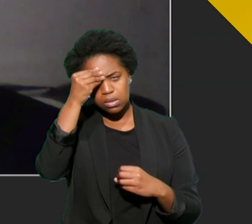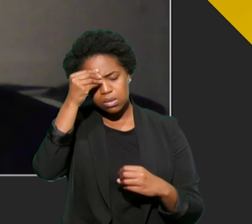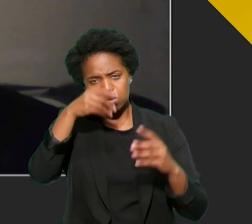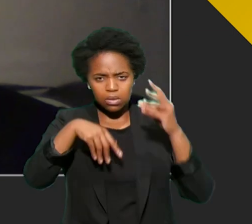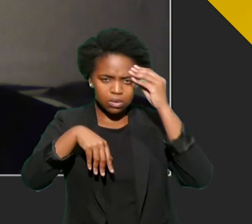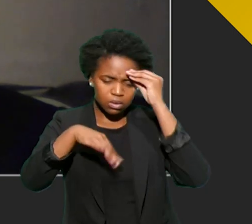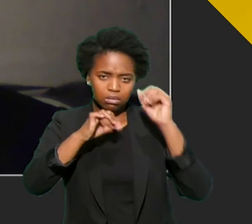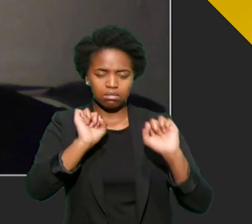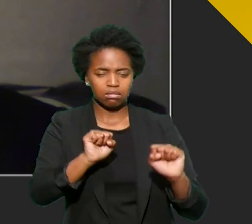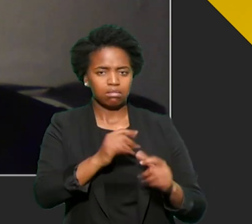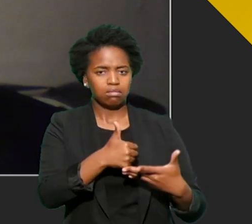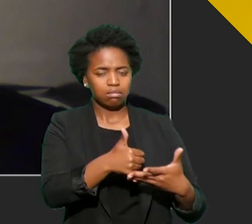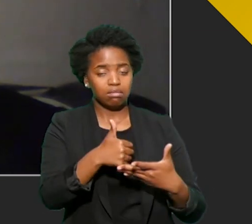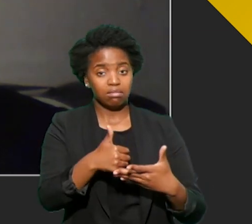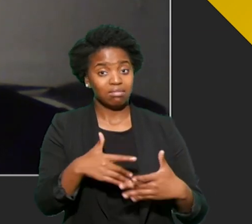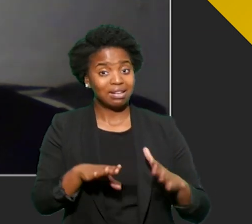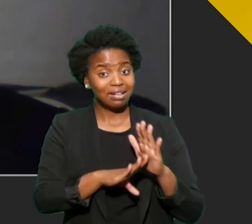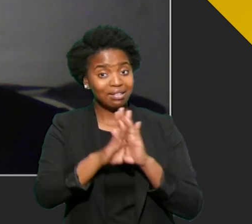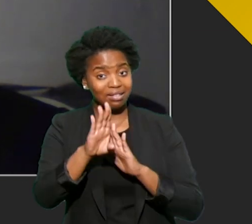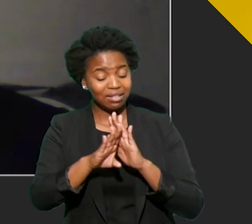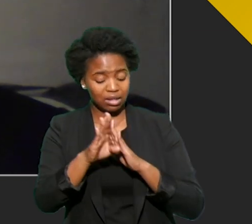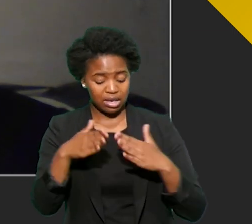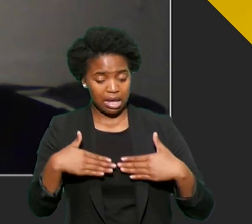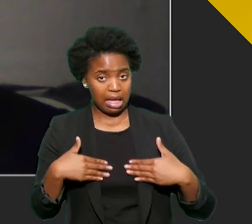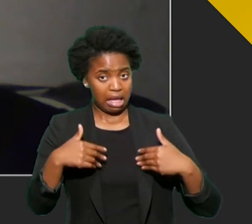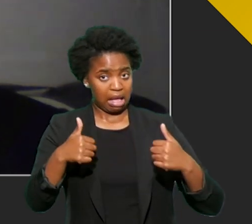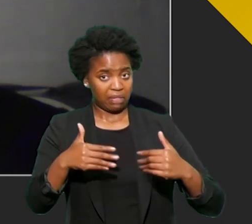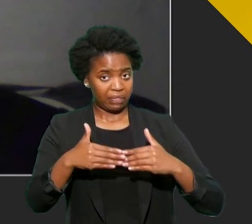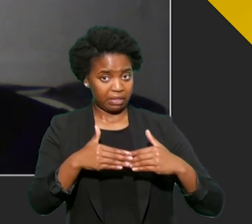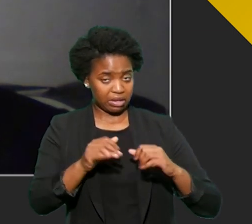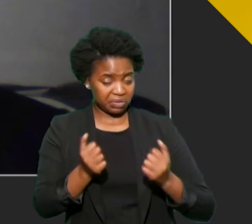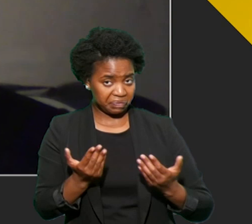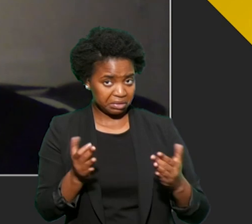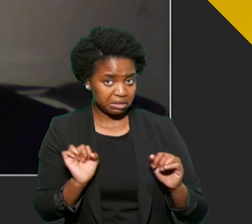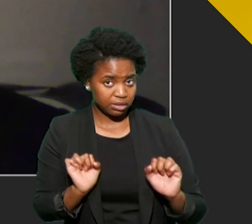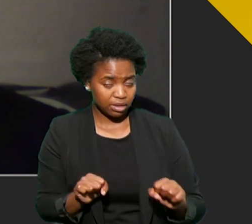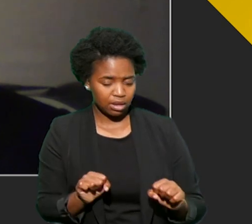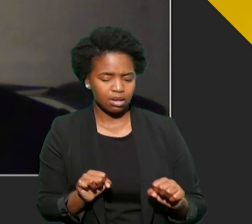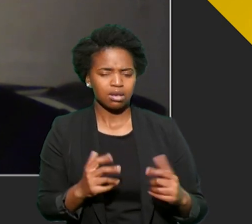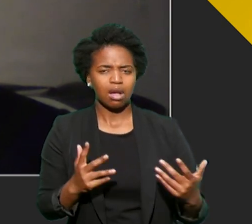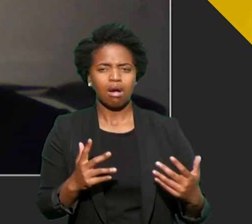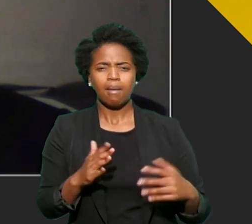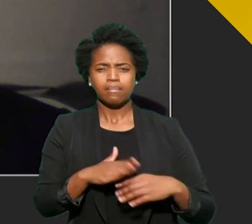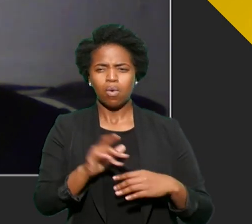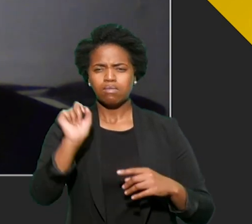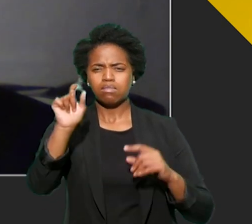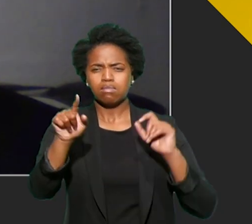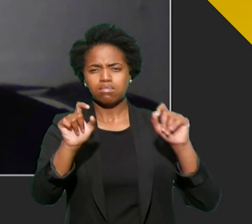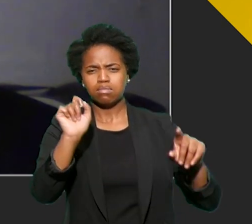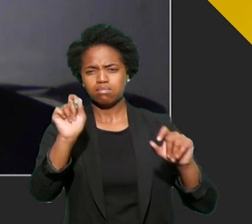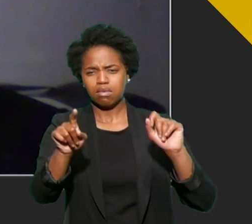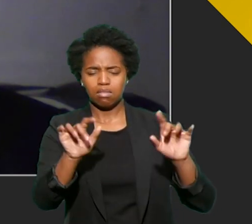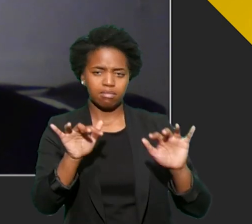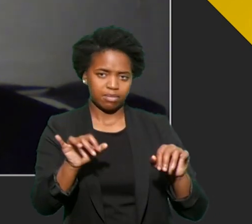technologies can lead to improved delivery of healthcare services through augmented reality-based remote surgery, provision of